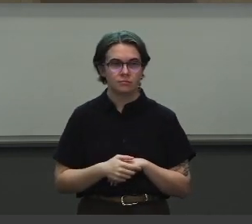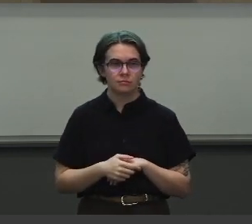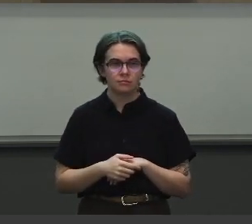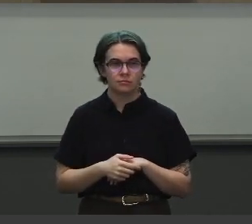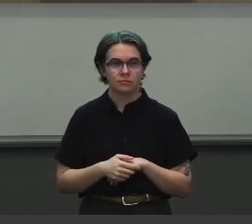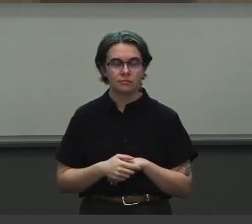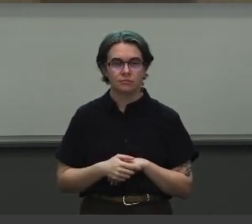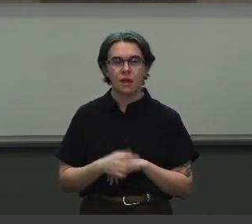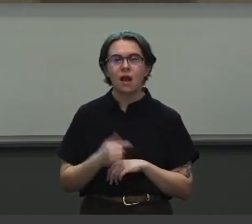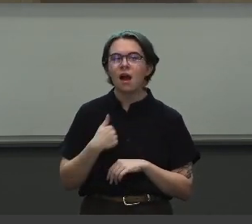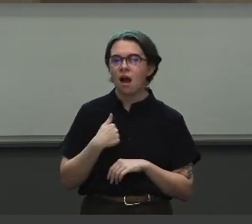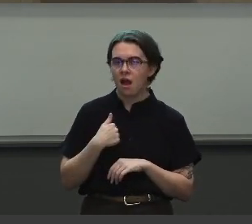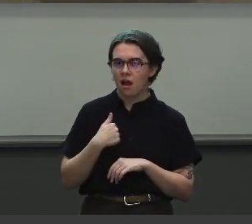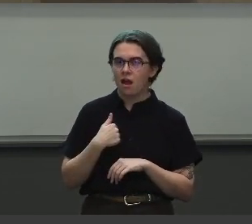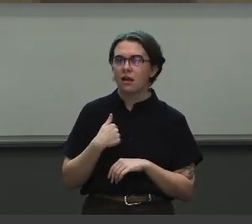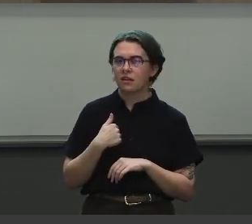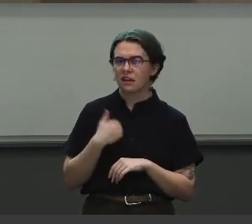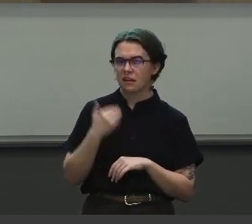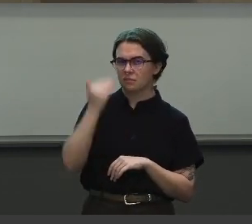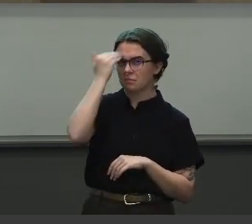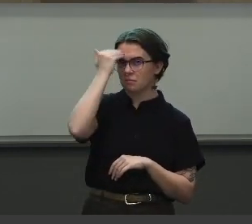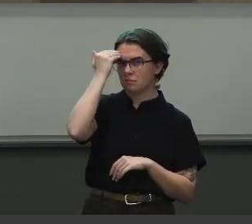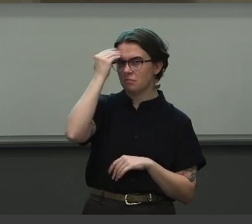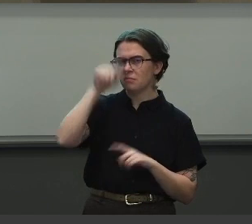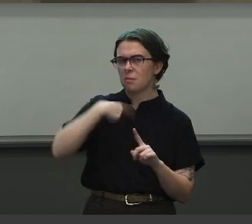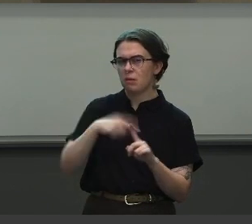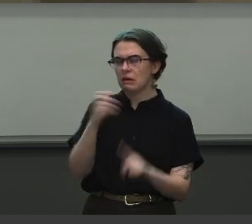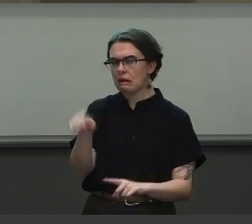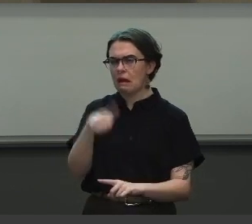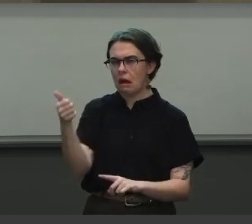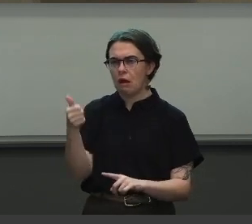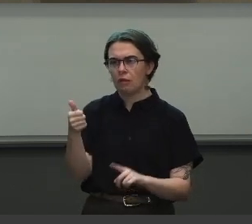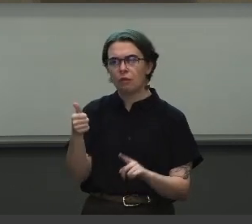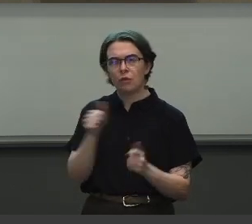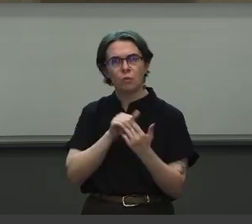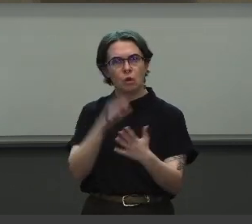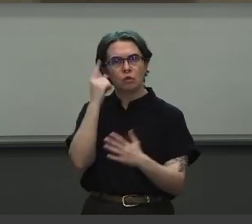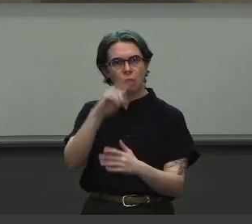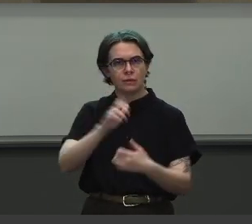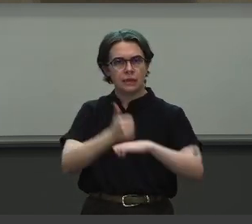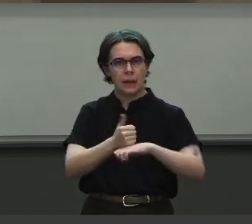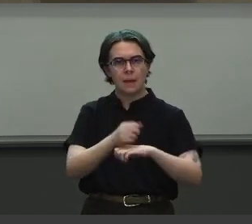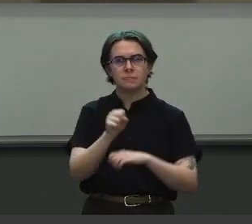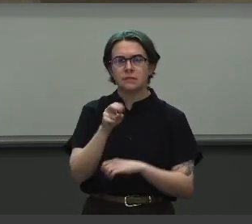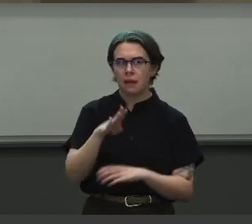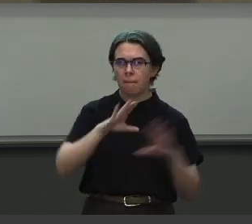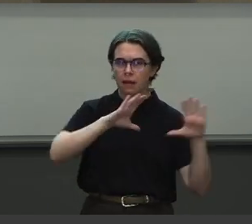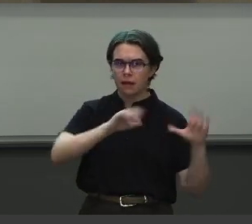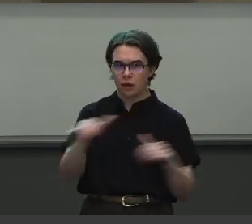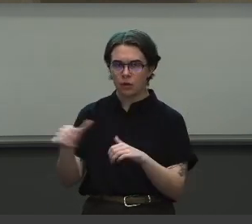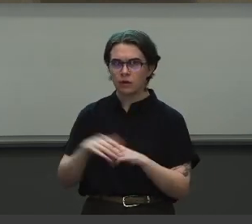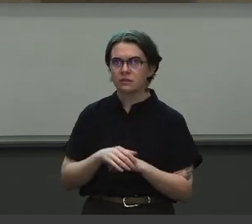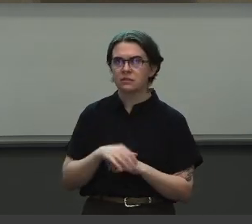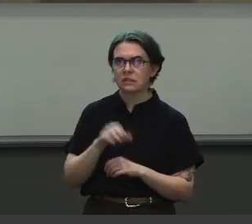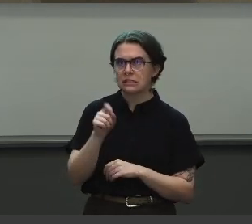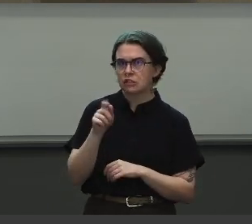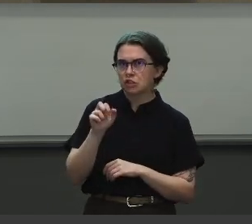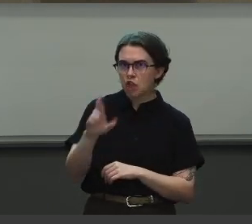I'm familiar with another way of creating subcategories. The Star Institute has